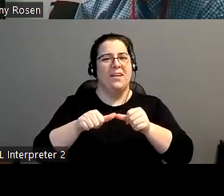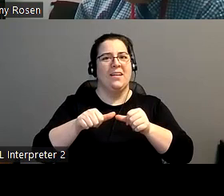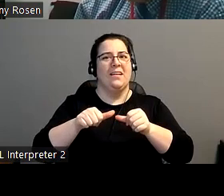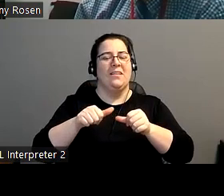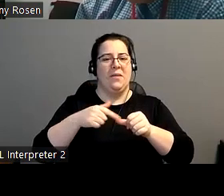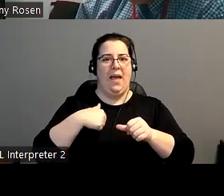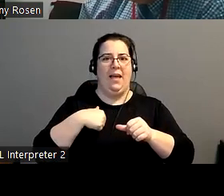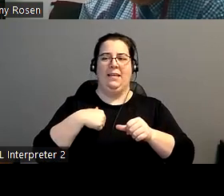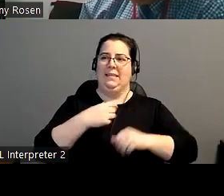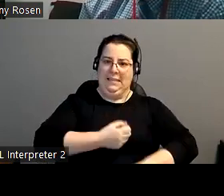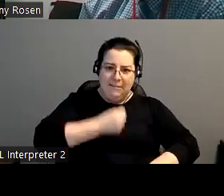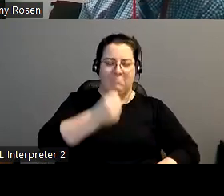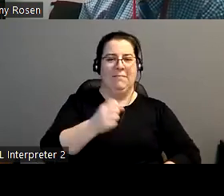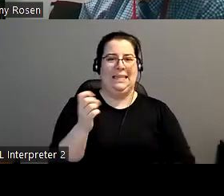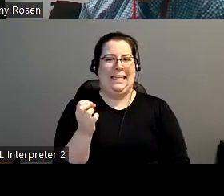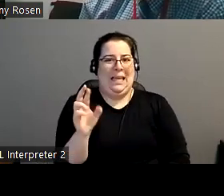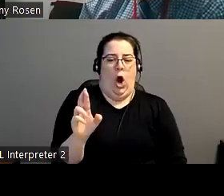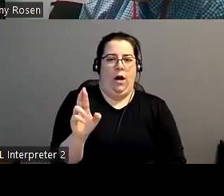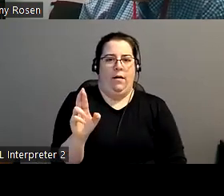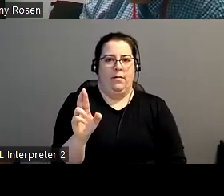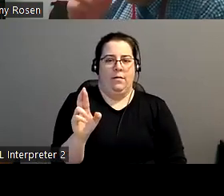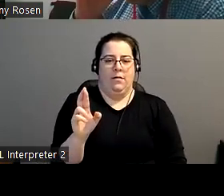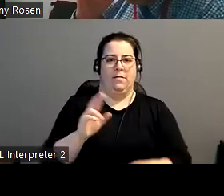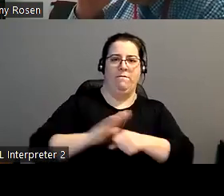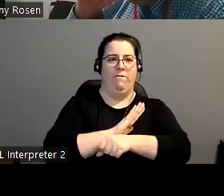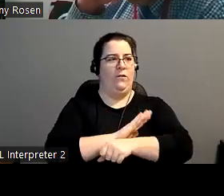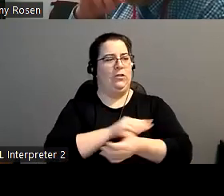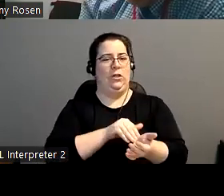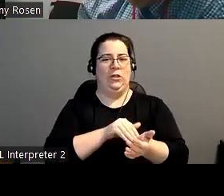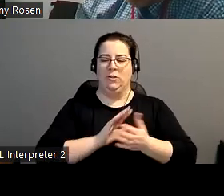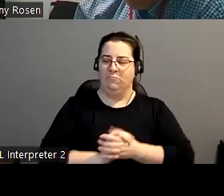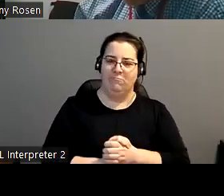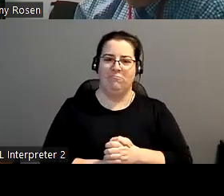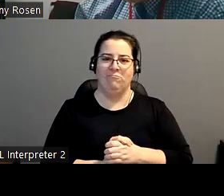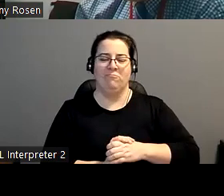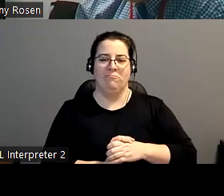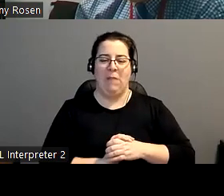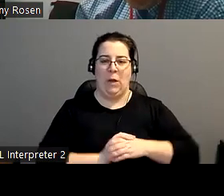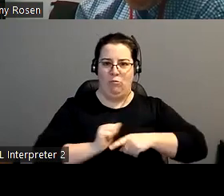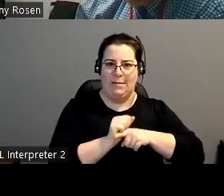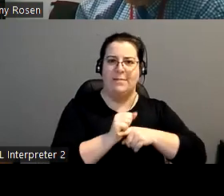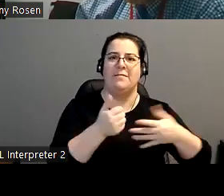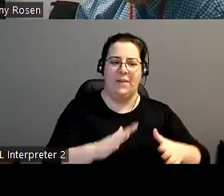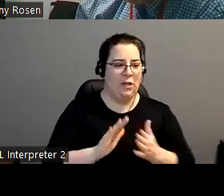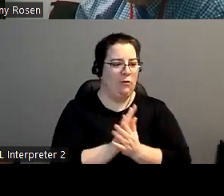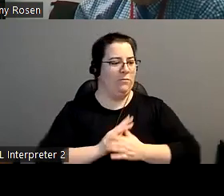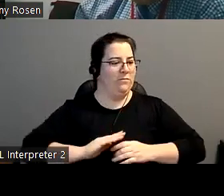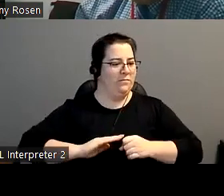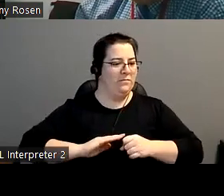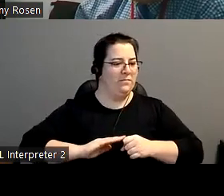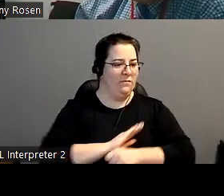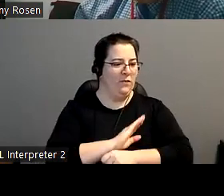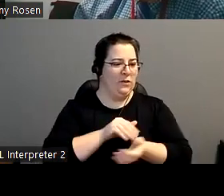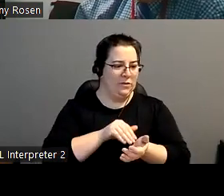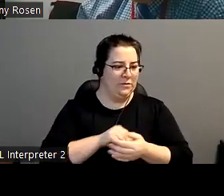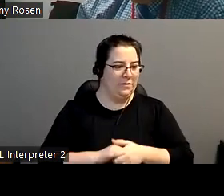doctor, as an ER attending after completing my residency, I saw a senior guy who had been one of